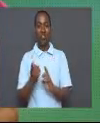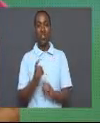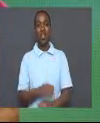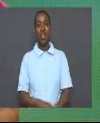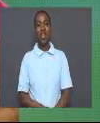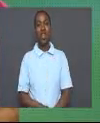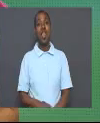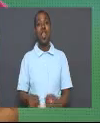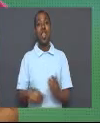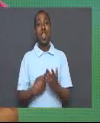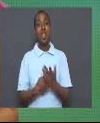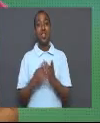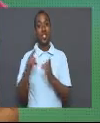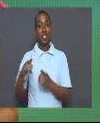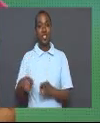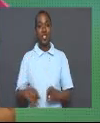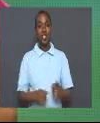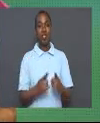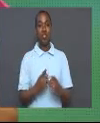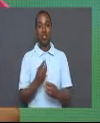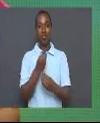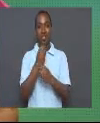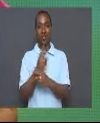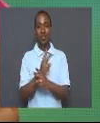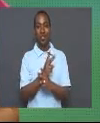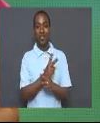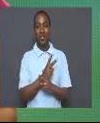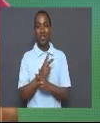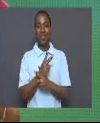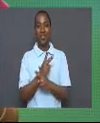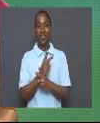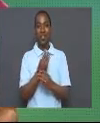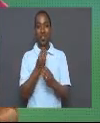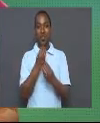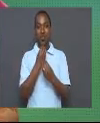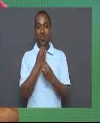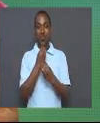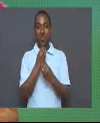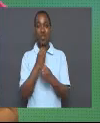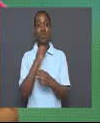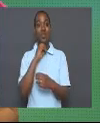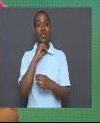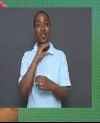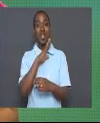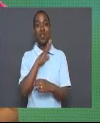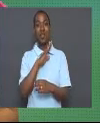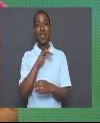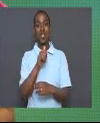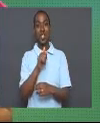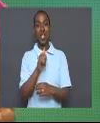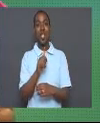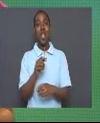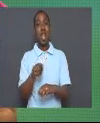These methods of preserving food should ensure that the food lasts a long